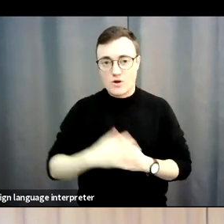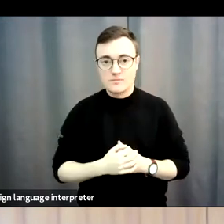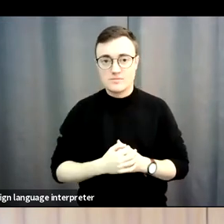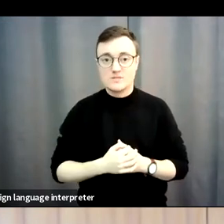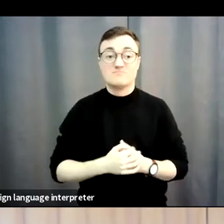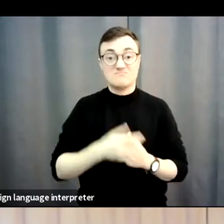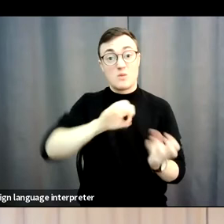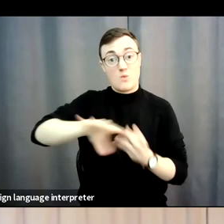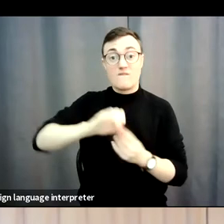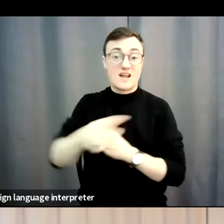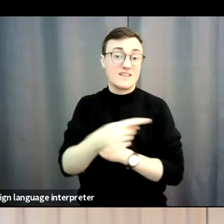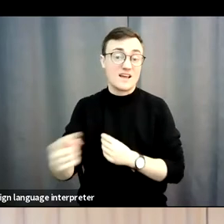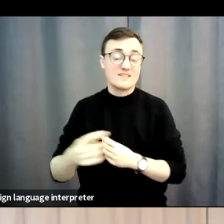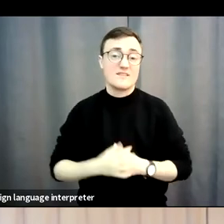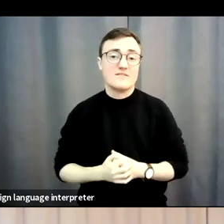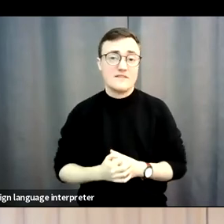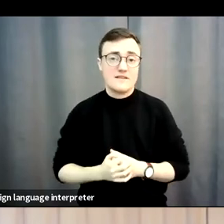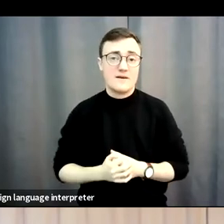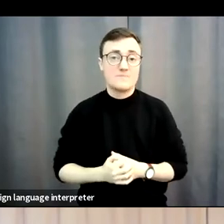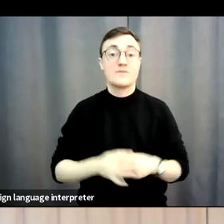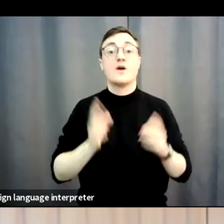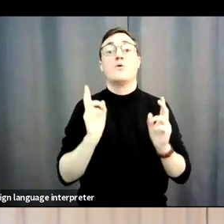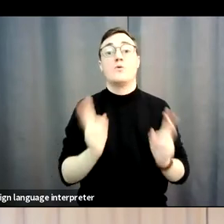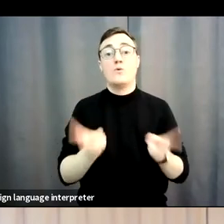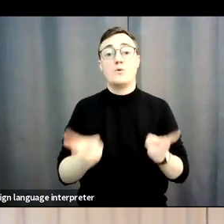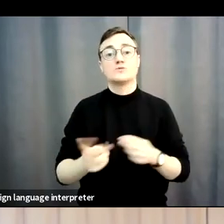consequences. Also, I quote one of the youth